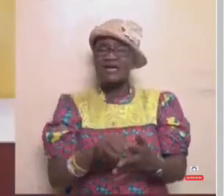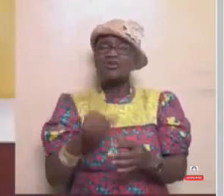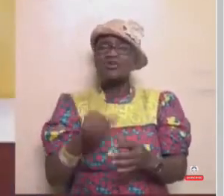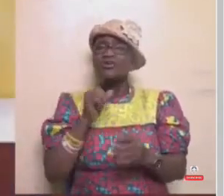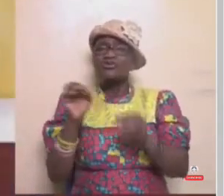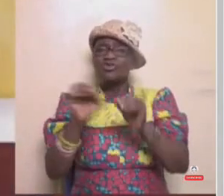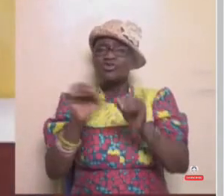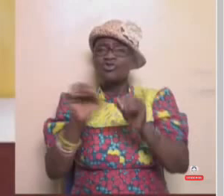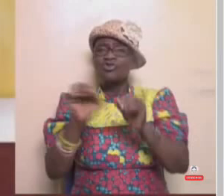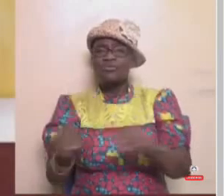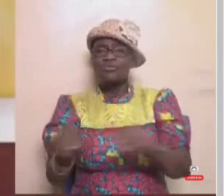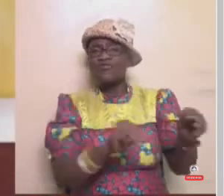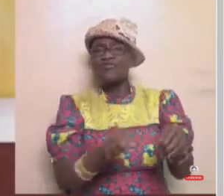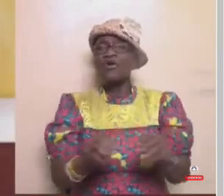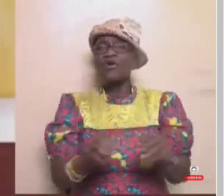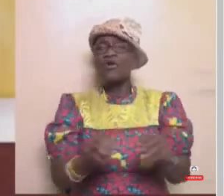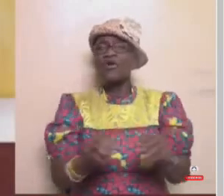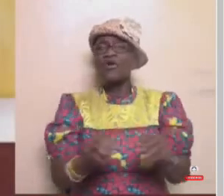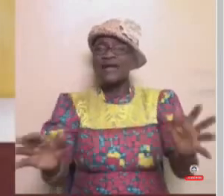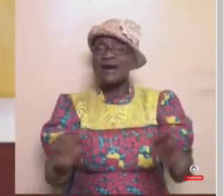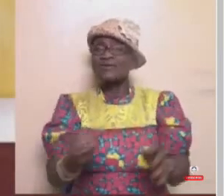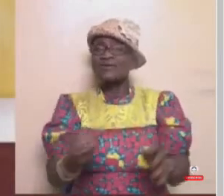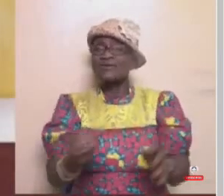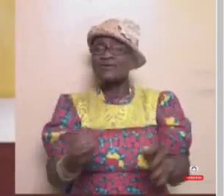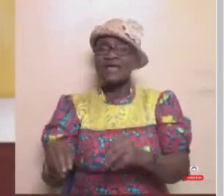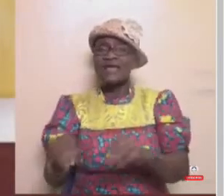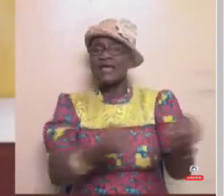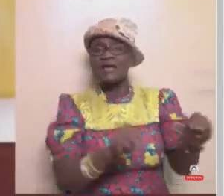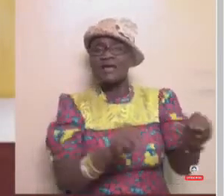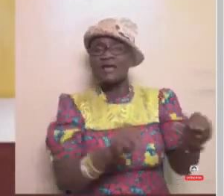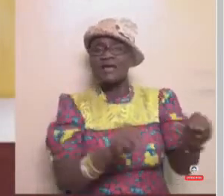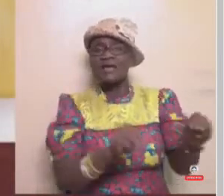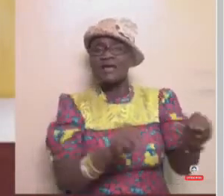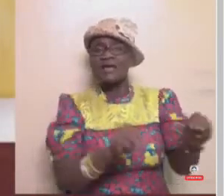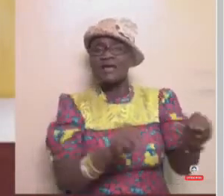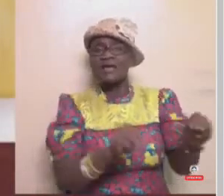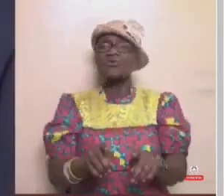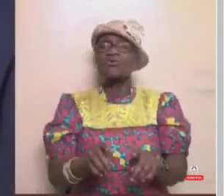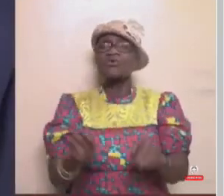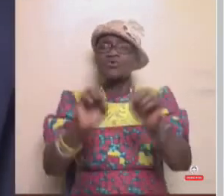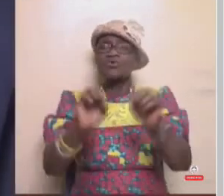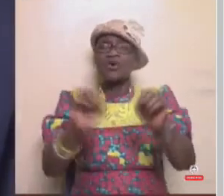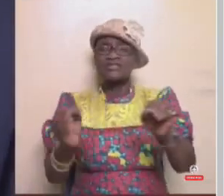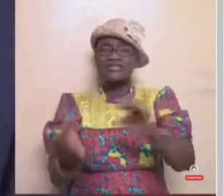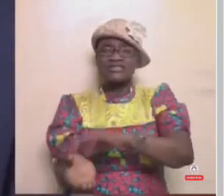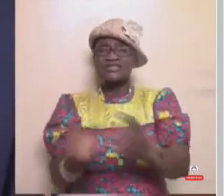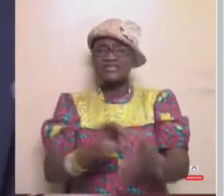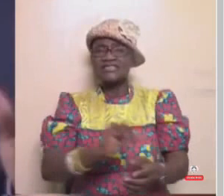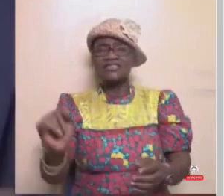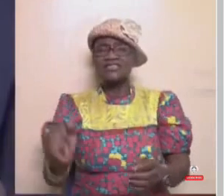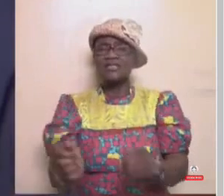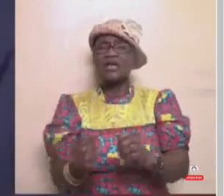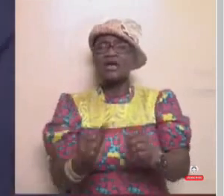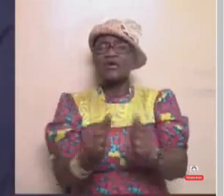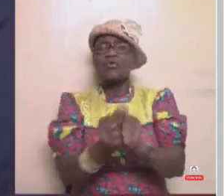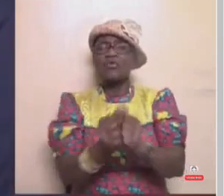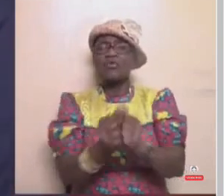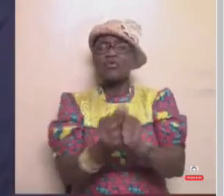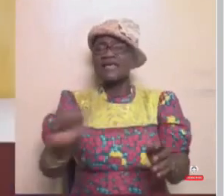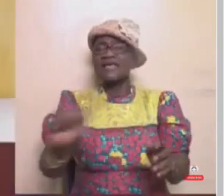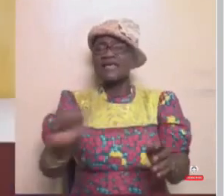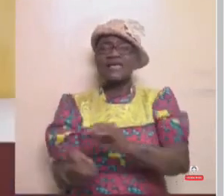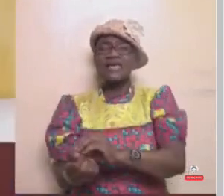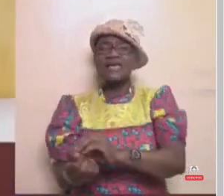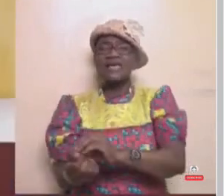mover. Also, nothing changes without a changer. Every unpleasant thing